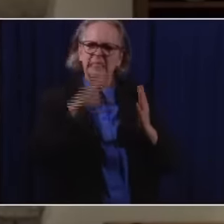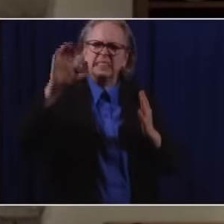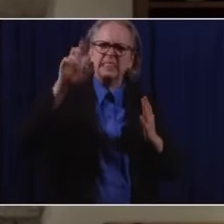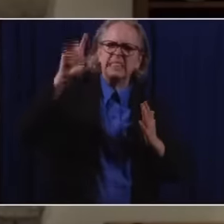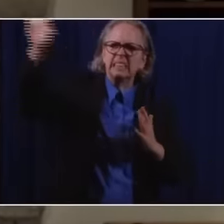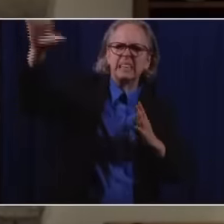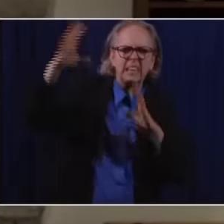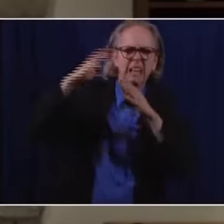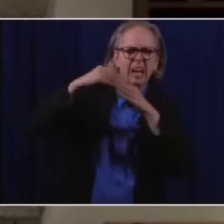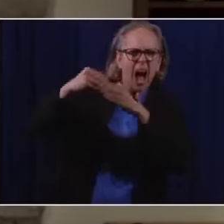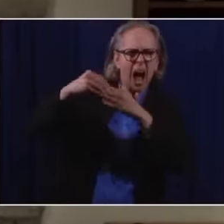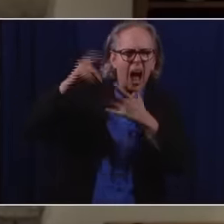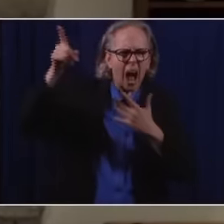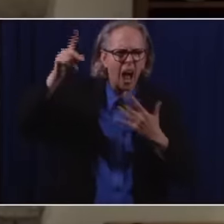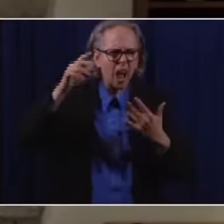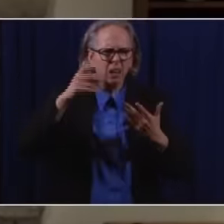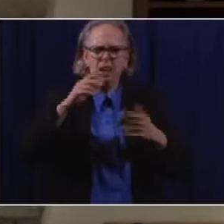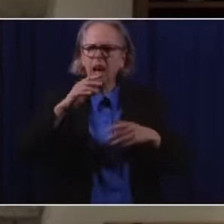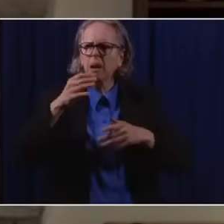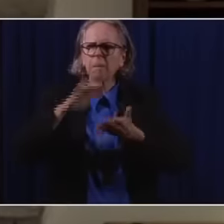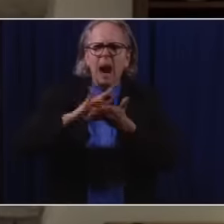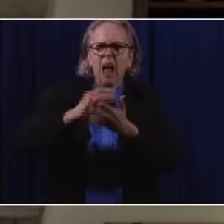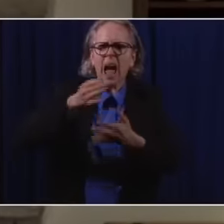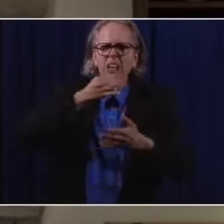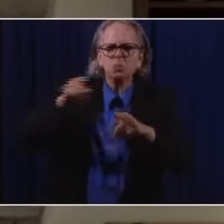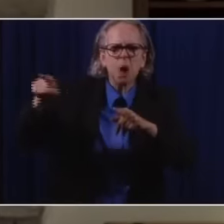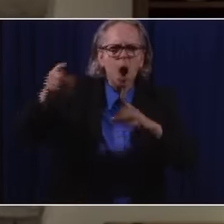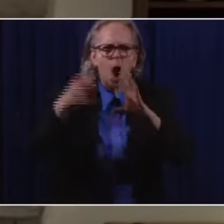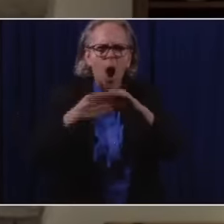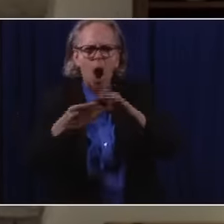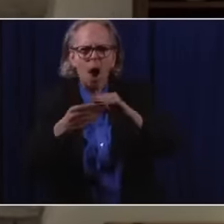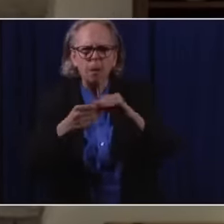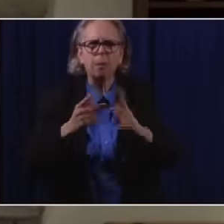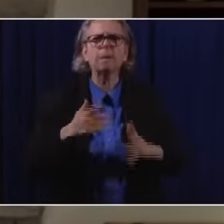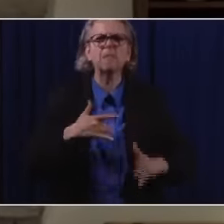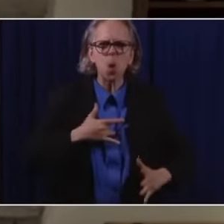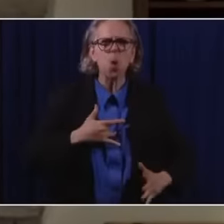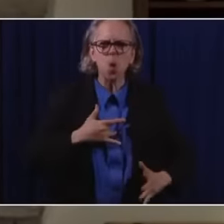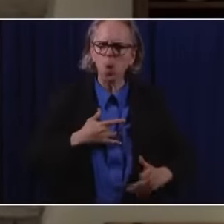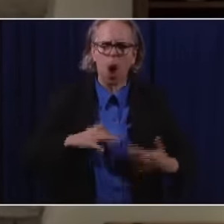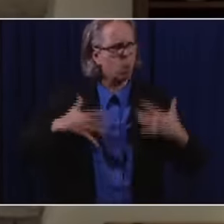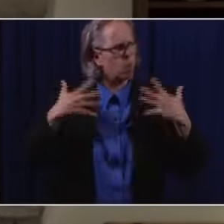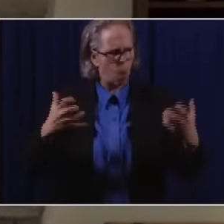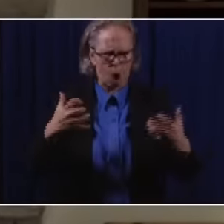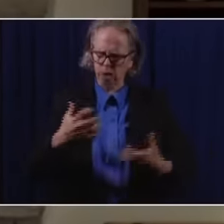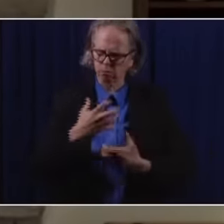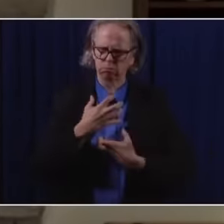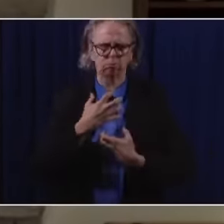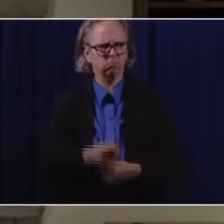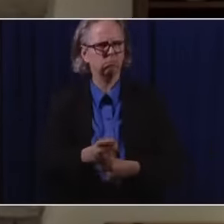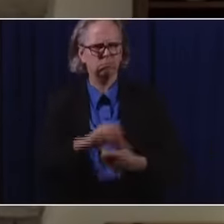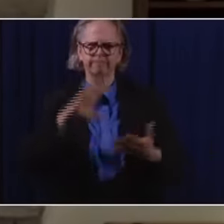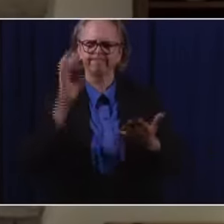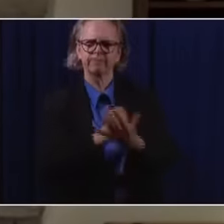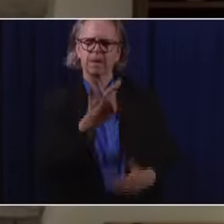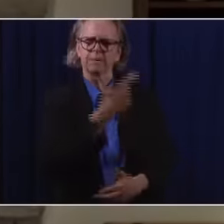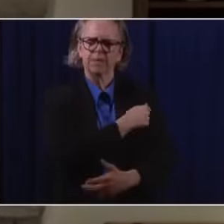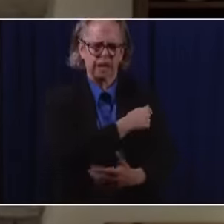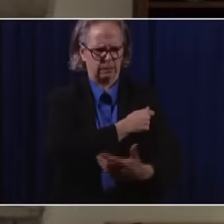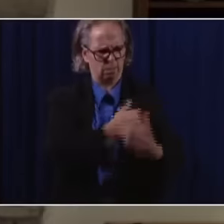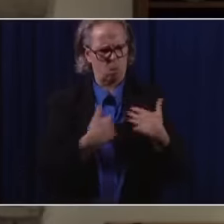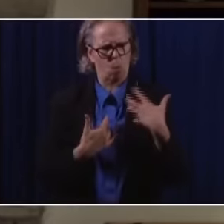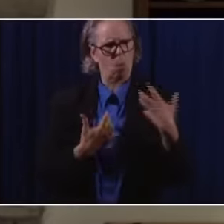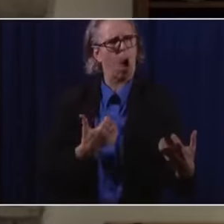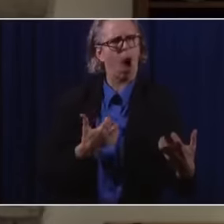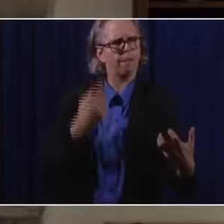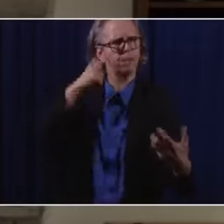say about this, that they're going to have confidence and they'll be willing to, significant